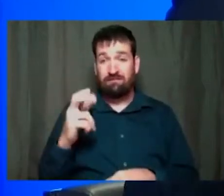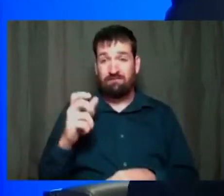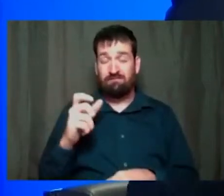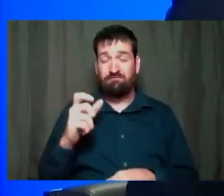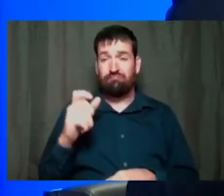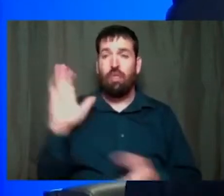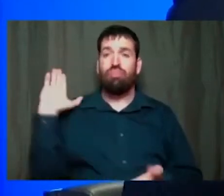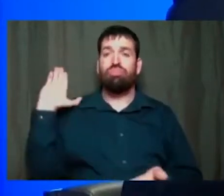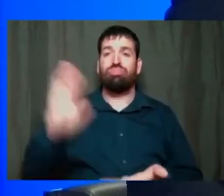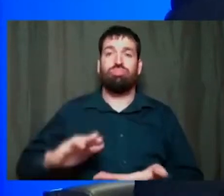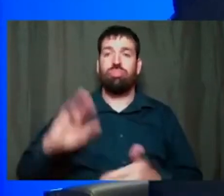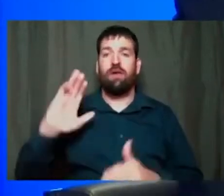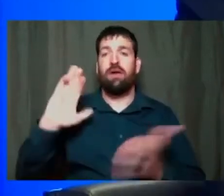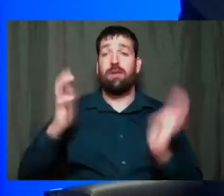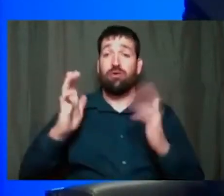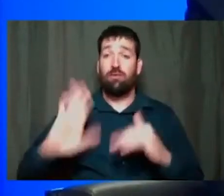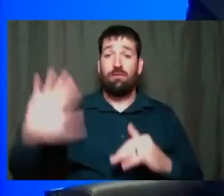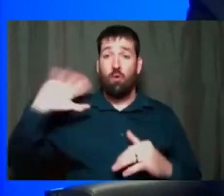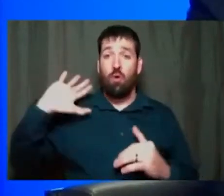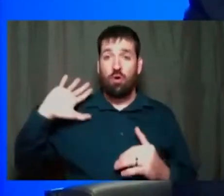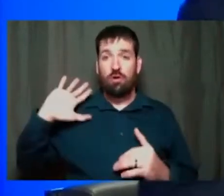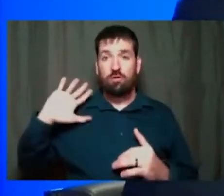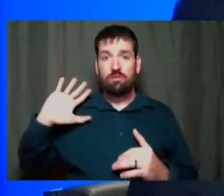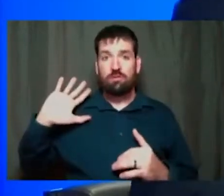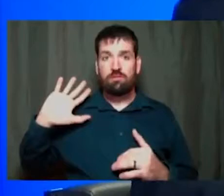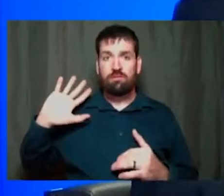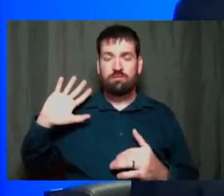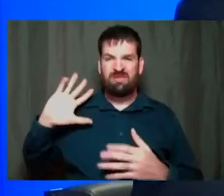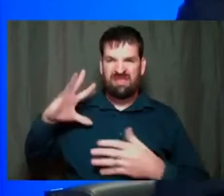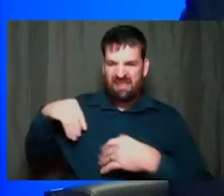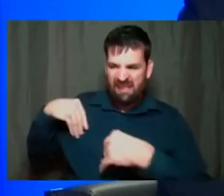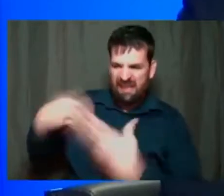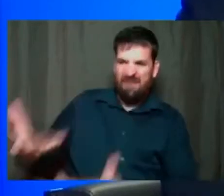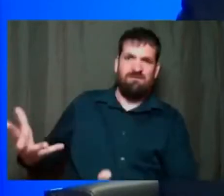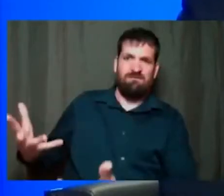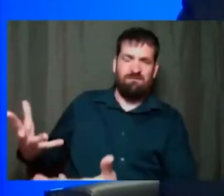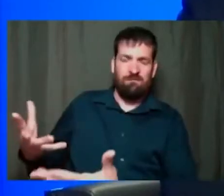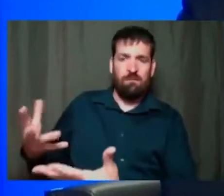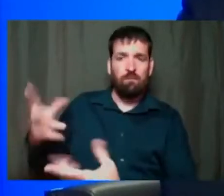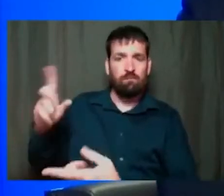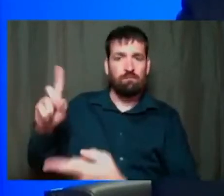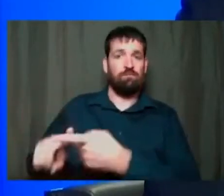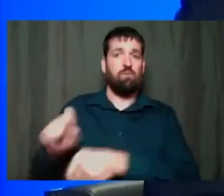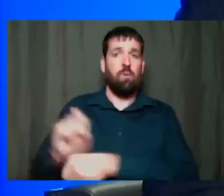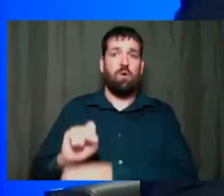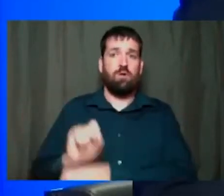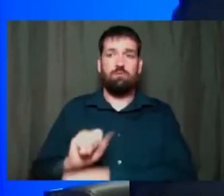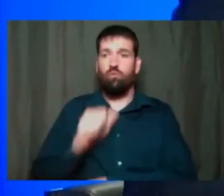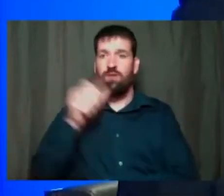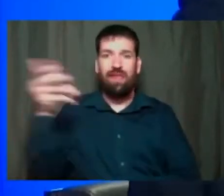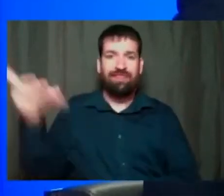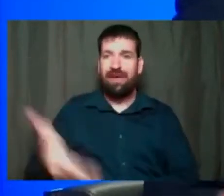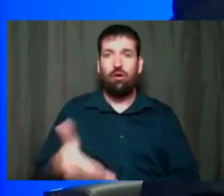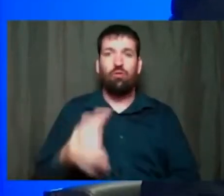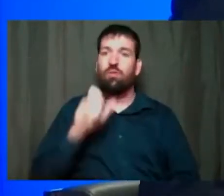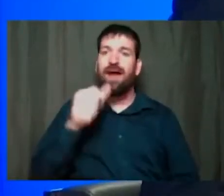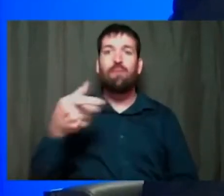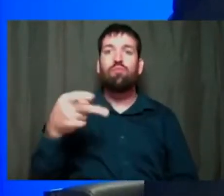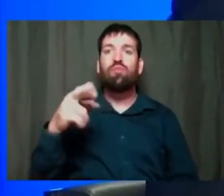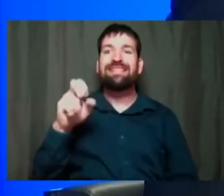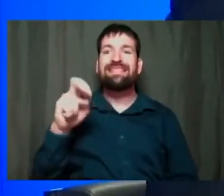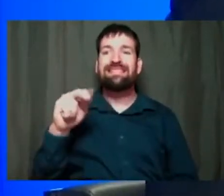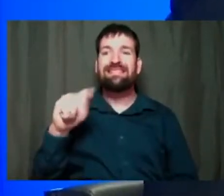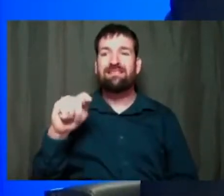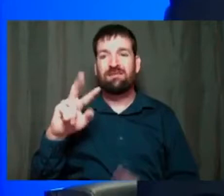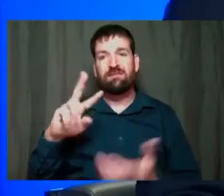before is that we're giving so much to work that we're just not present, we're not engaged with them. They almost become another job, something